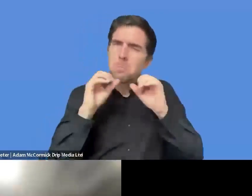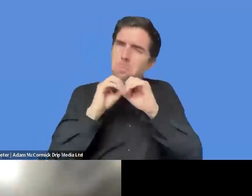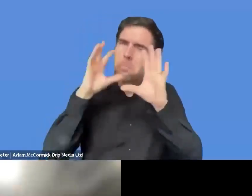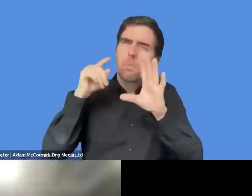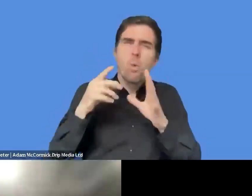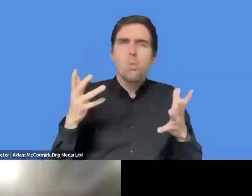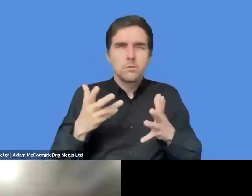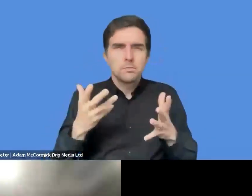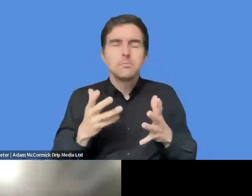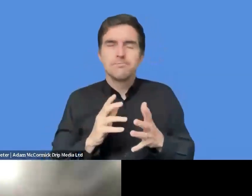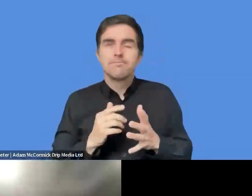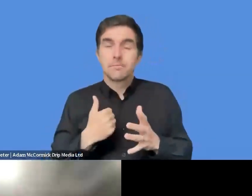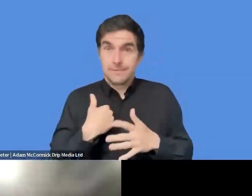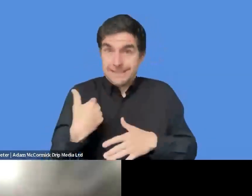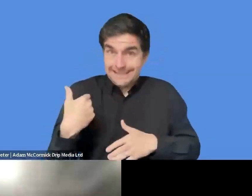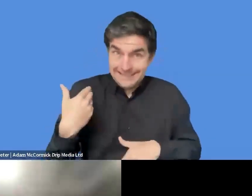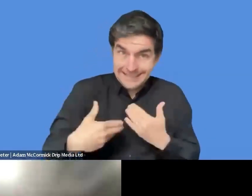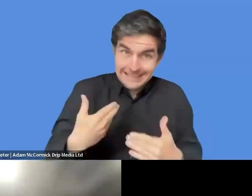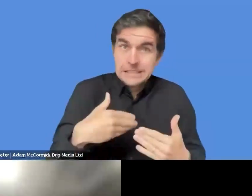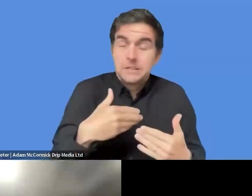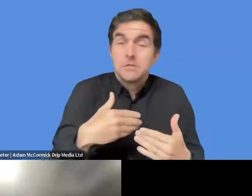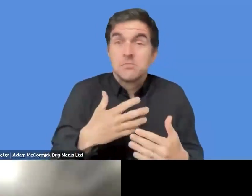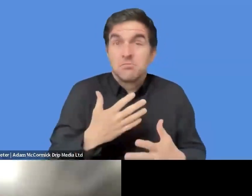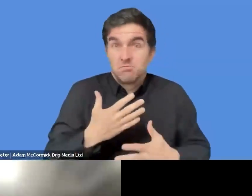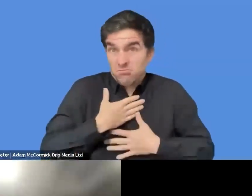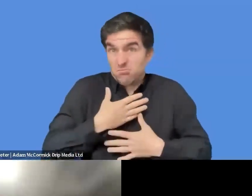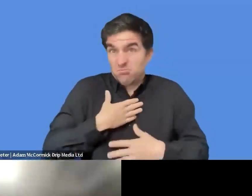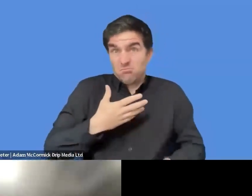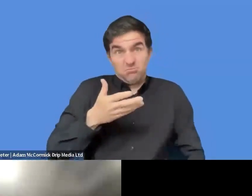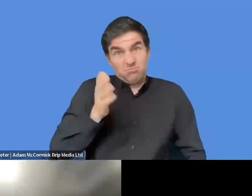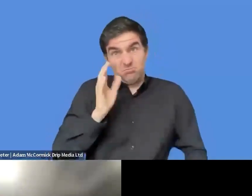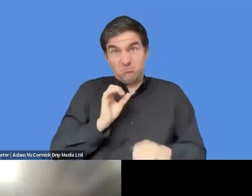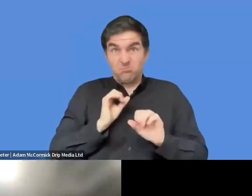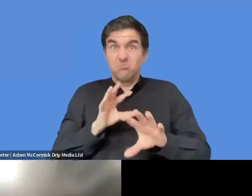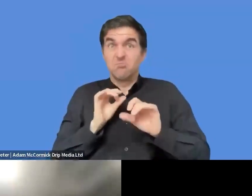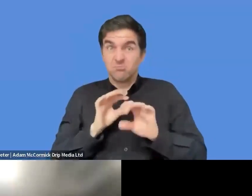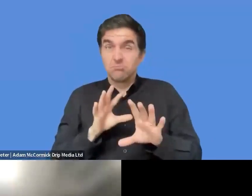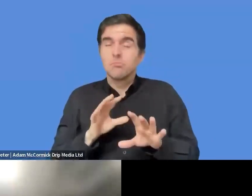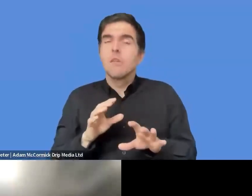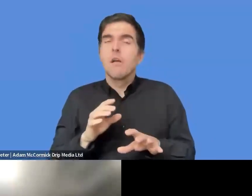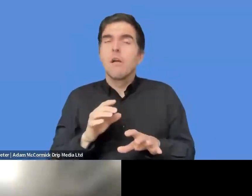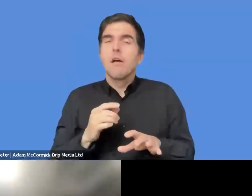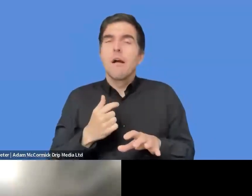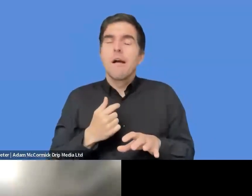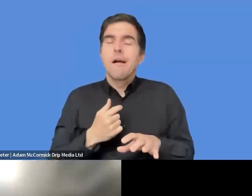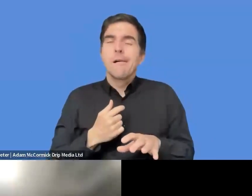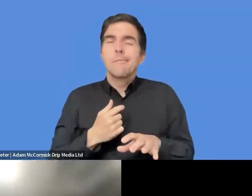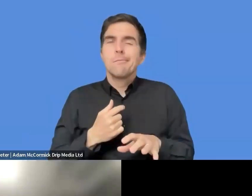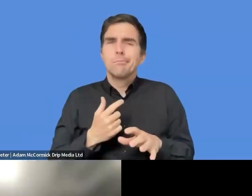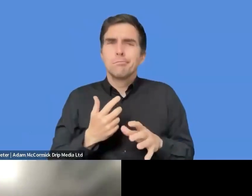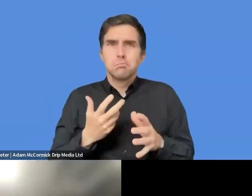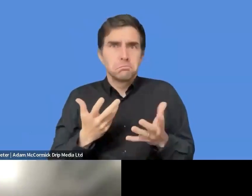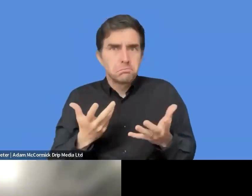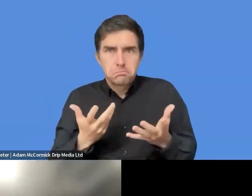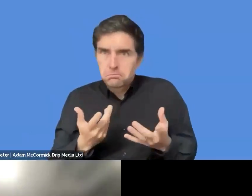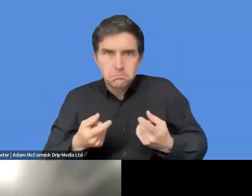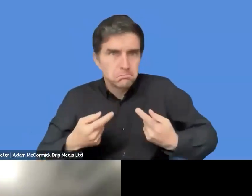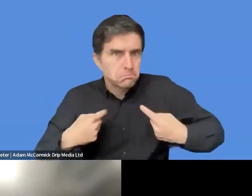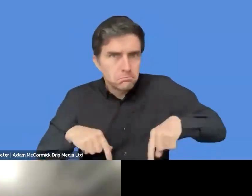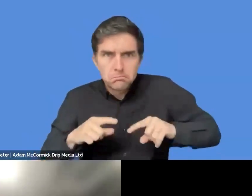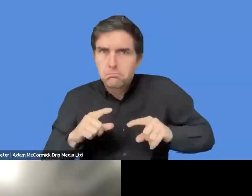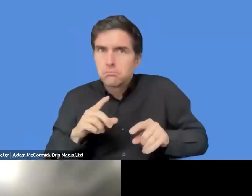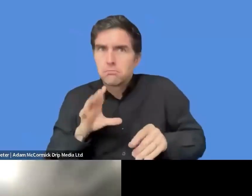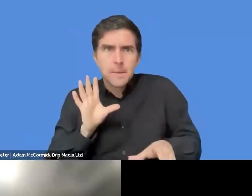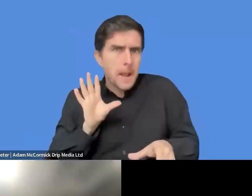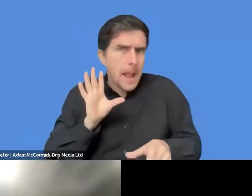my presentation, in the beginning, where we are a part of the Ministry